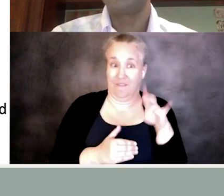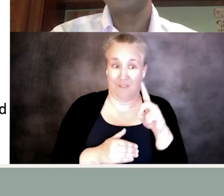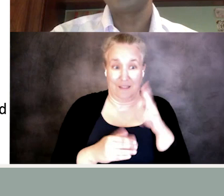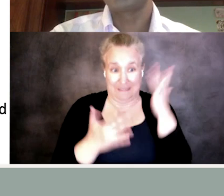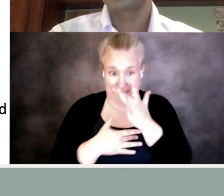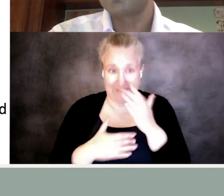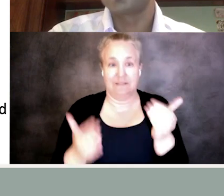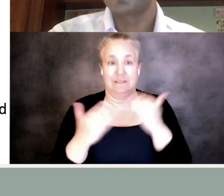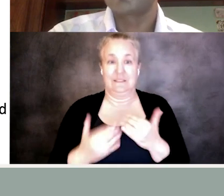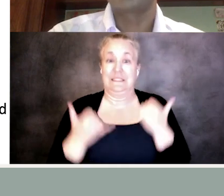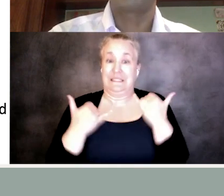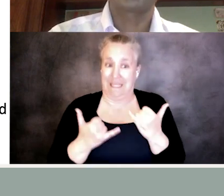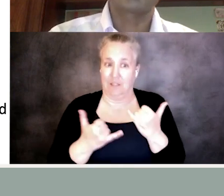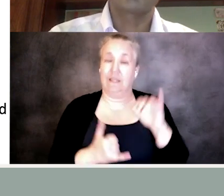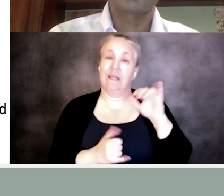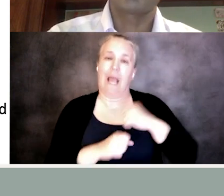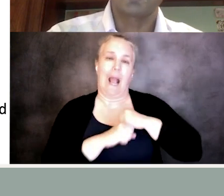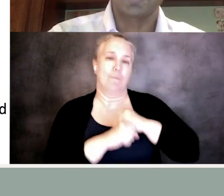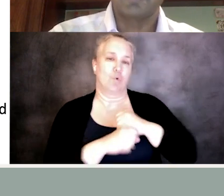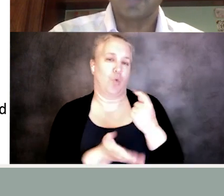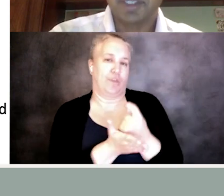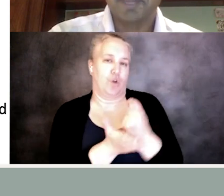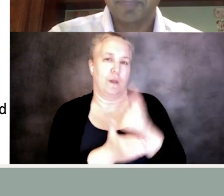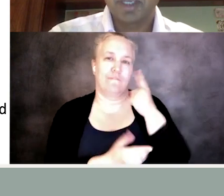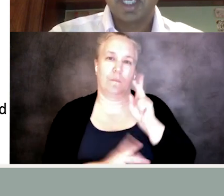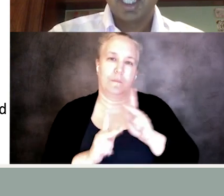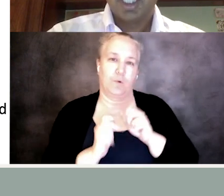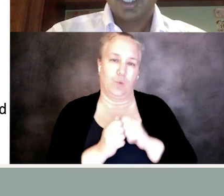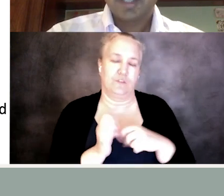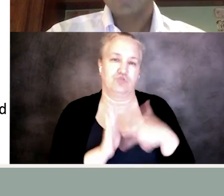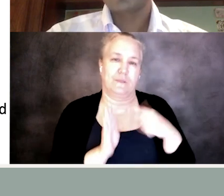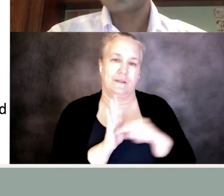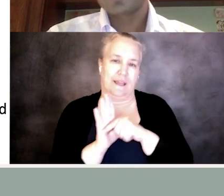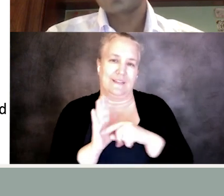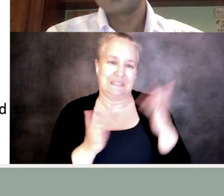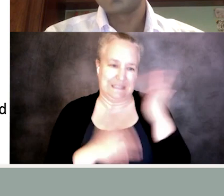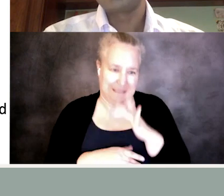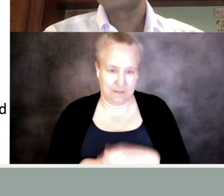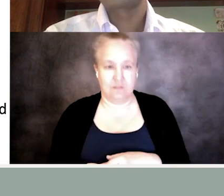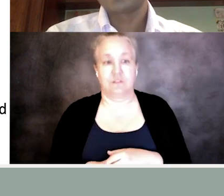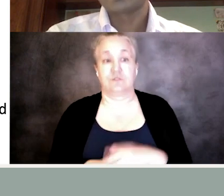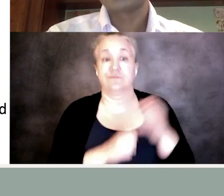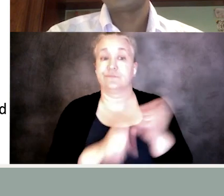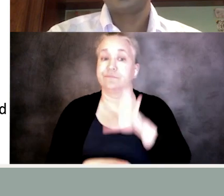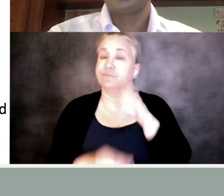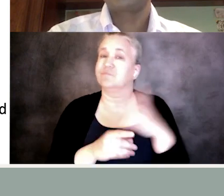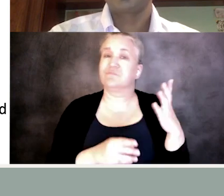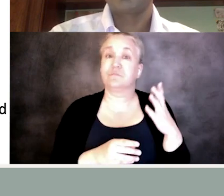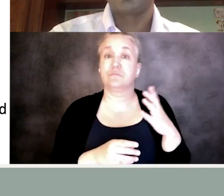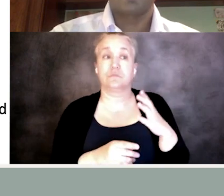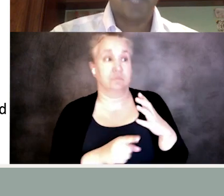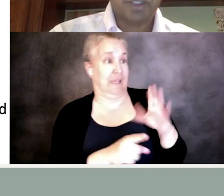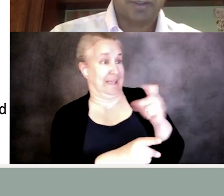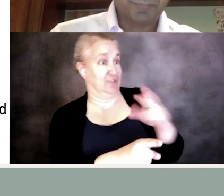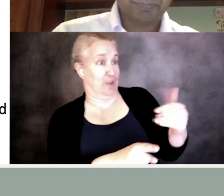522, immunotherapy with Keytruda for patients who have triple negative disease. Current strategies include individualizing